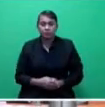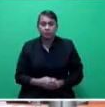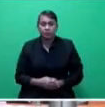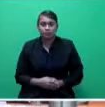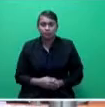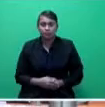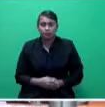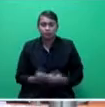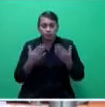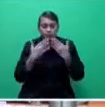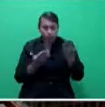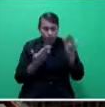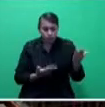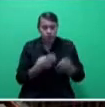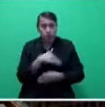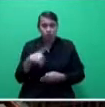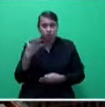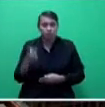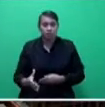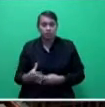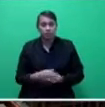Honourable Minister.